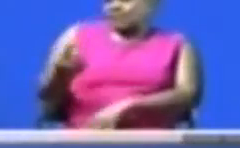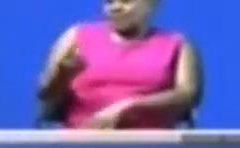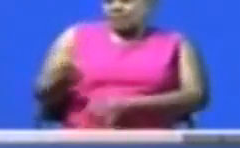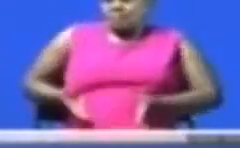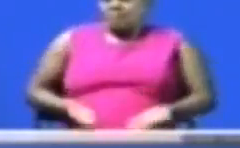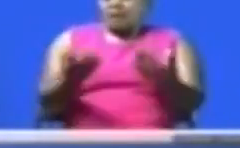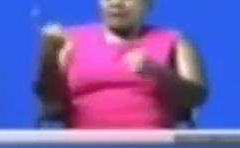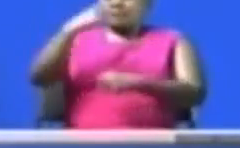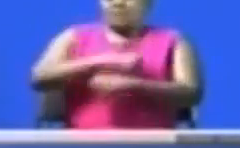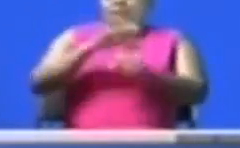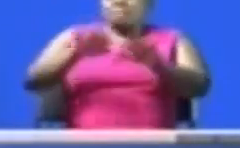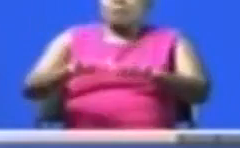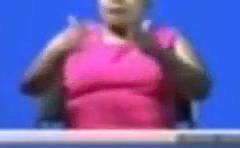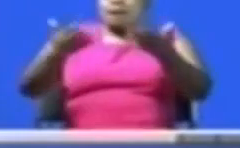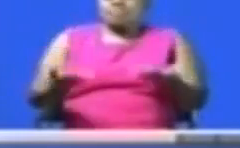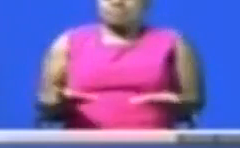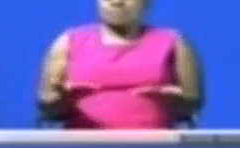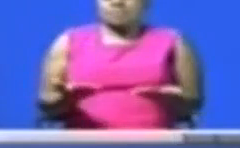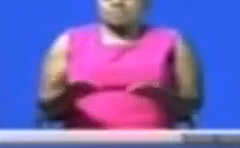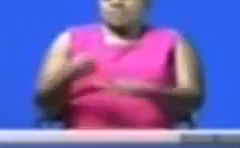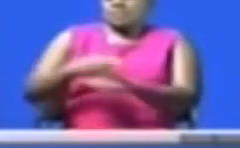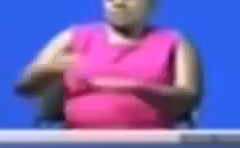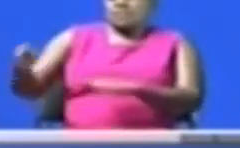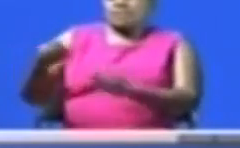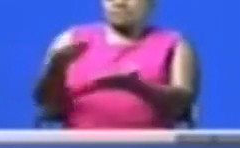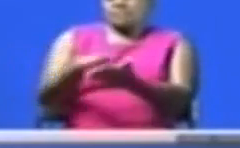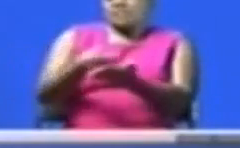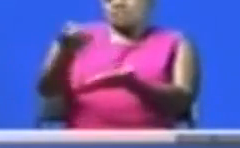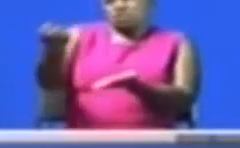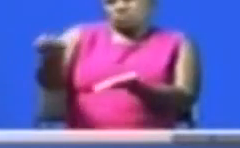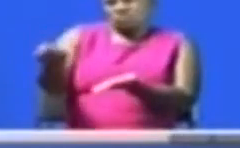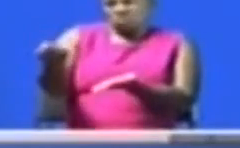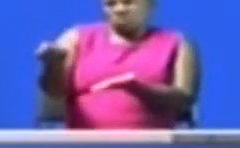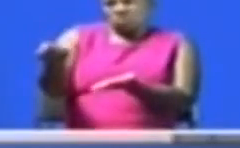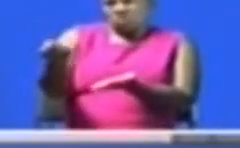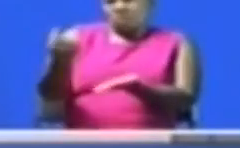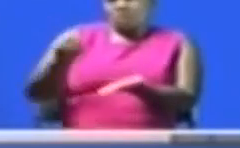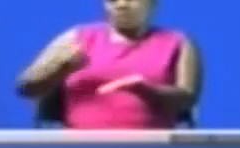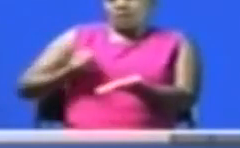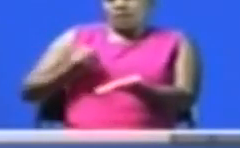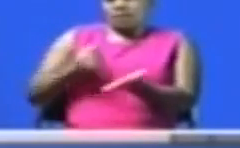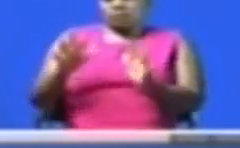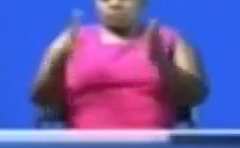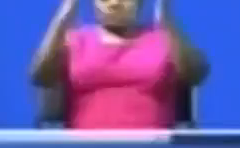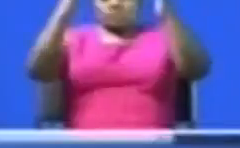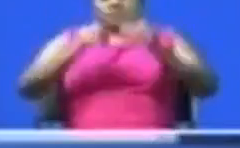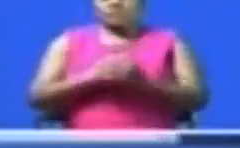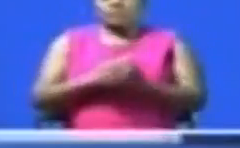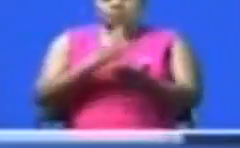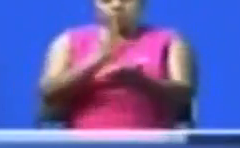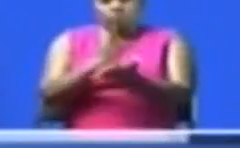birthday party yake, na akamtumia mapeni kidogo ya msichana kuja kumsaidia.